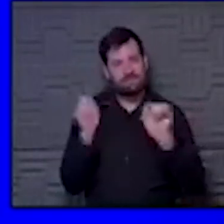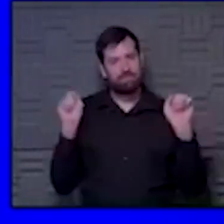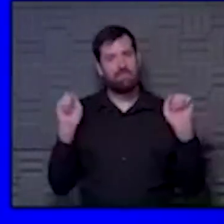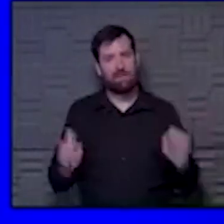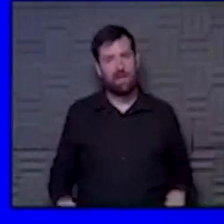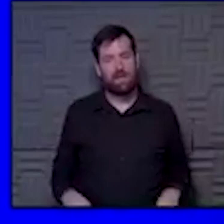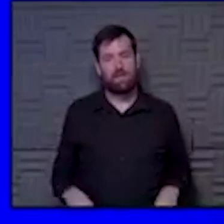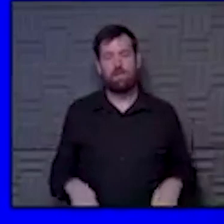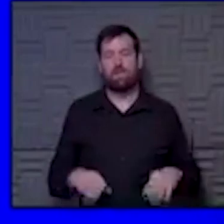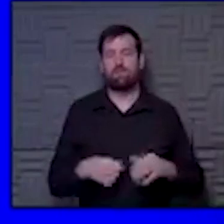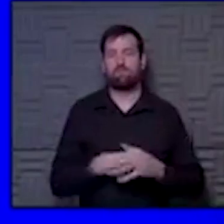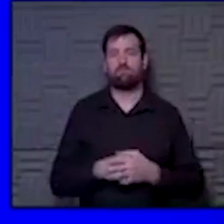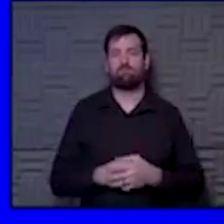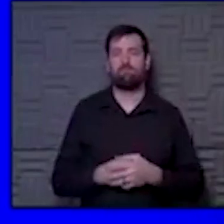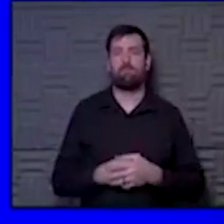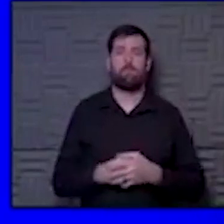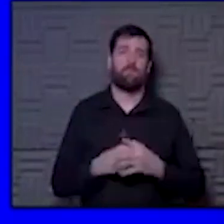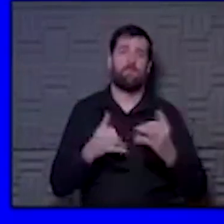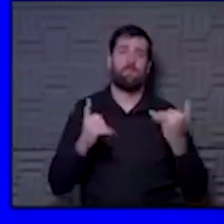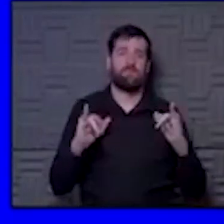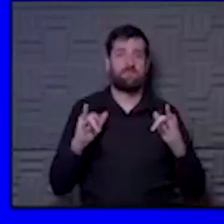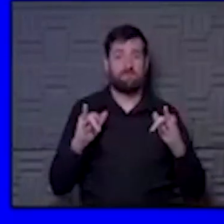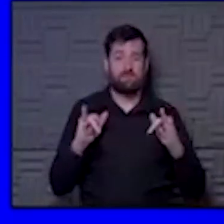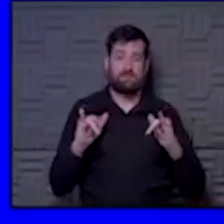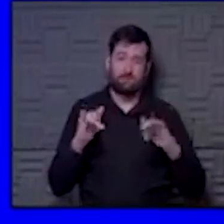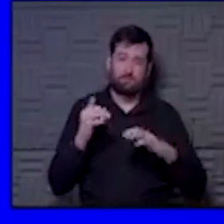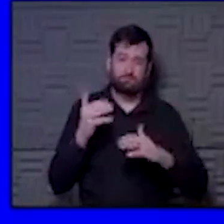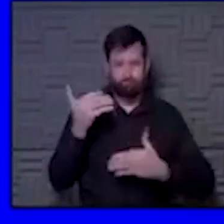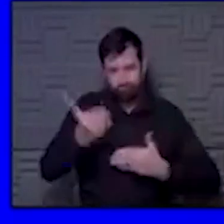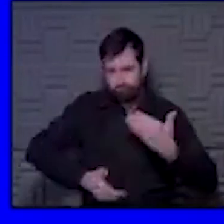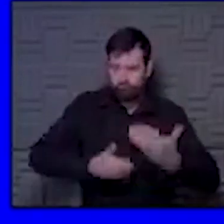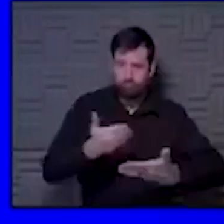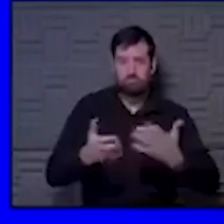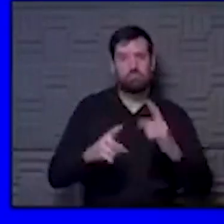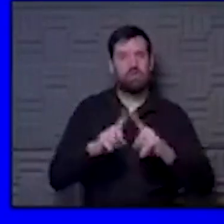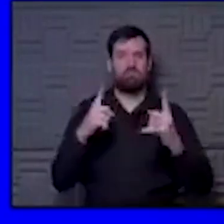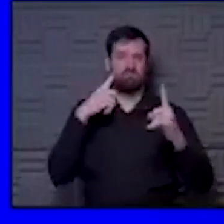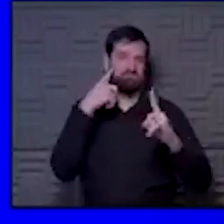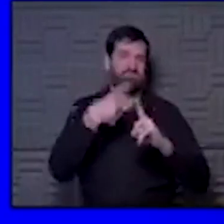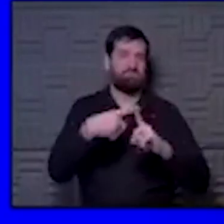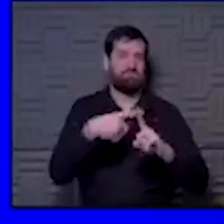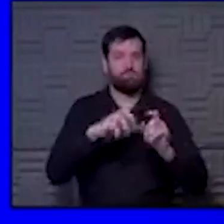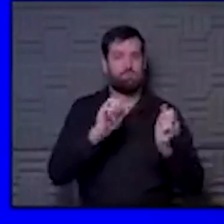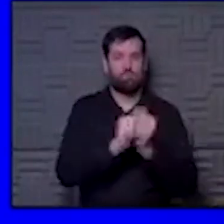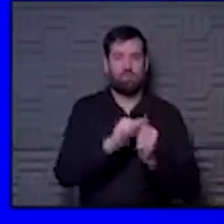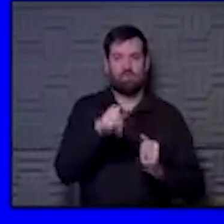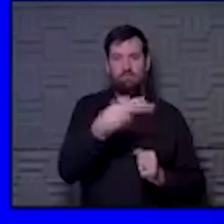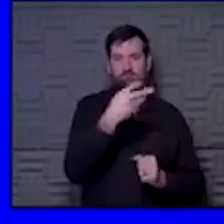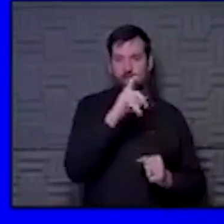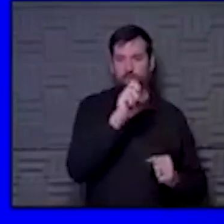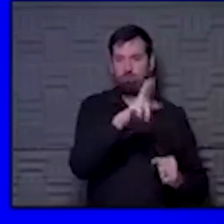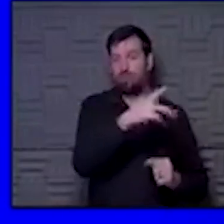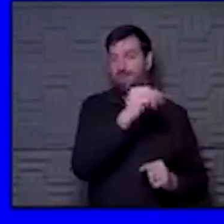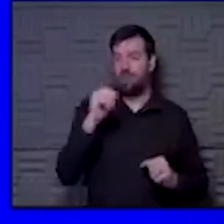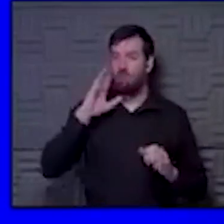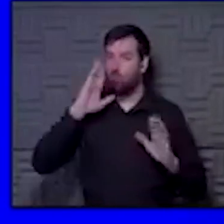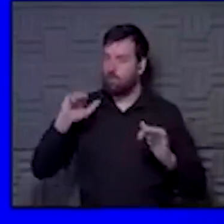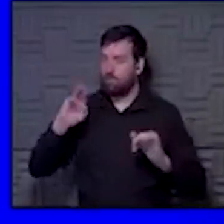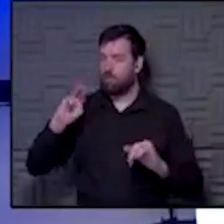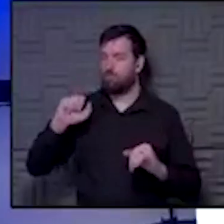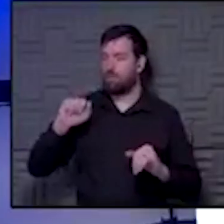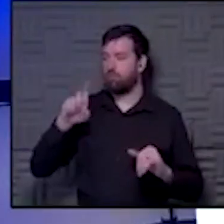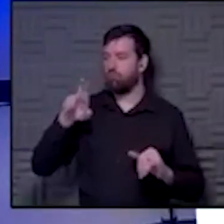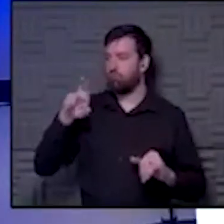that there's still a long ways to go, but I think there's a lot of optimism with the Pfizer vaccines and now hopefully the Moderna vaccine as